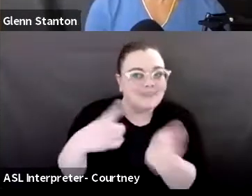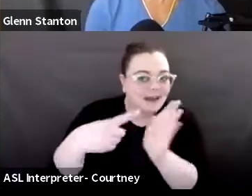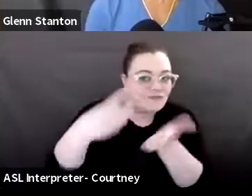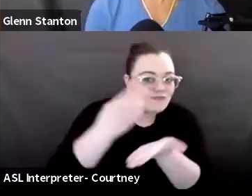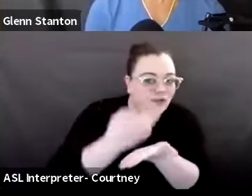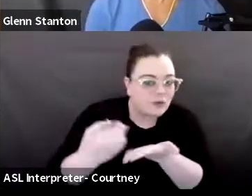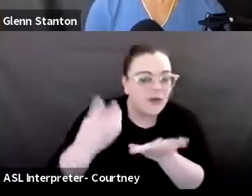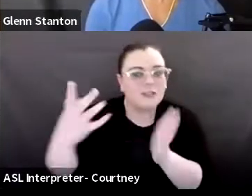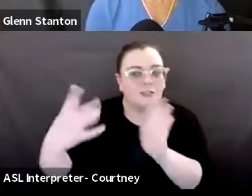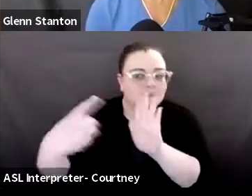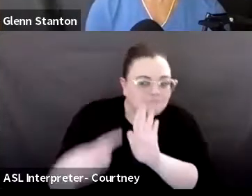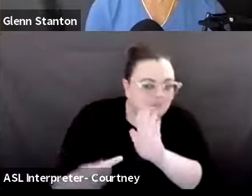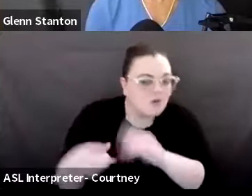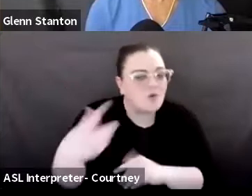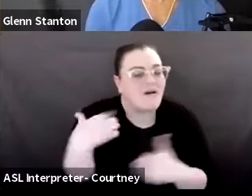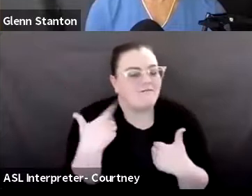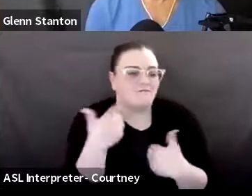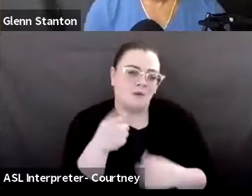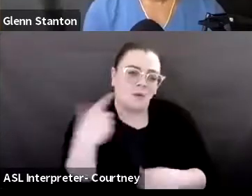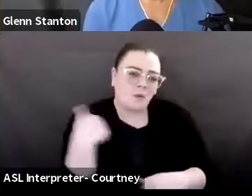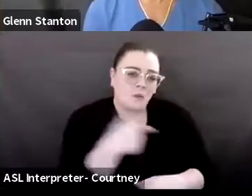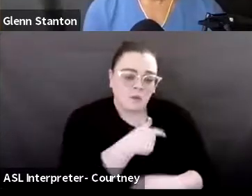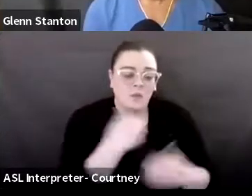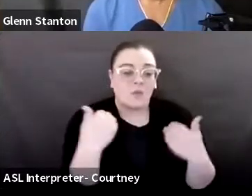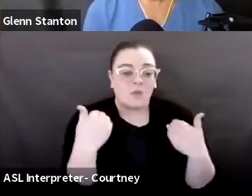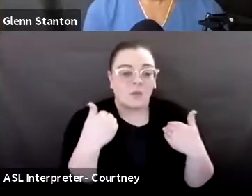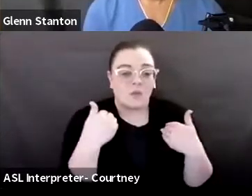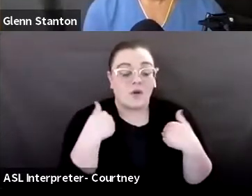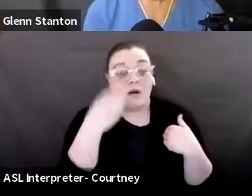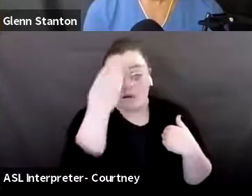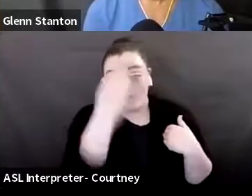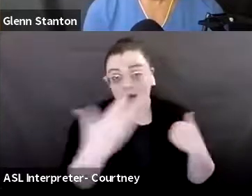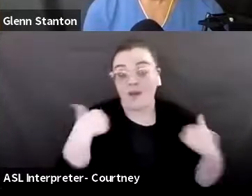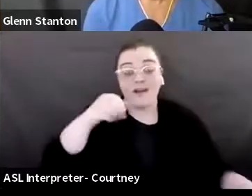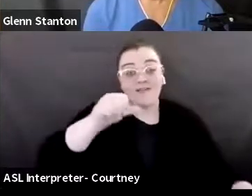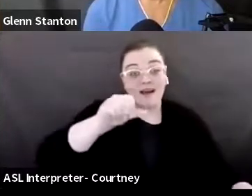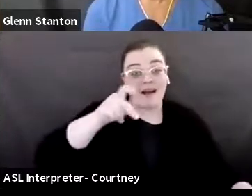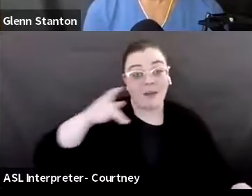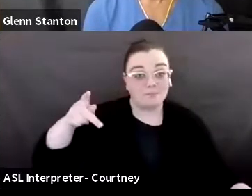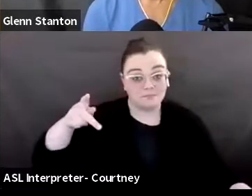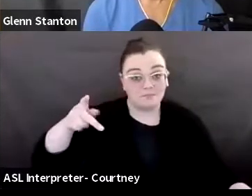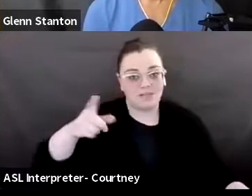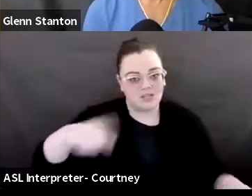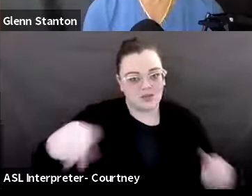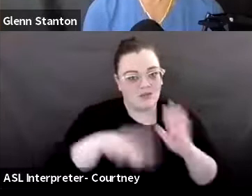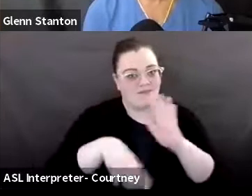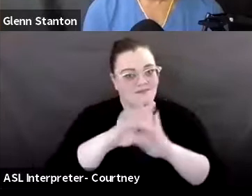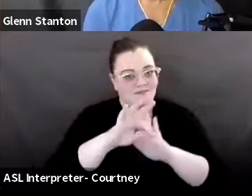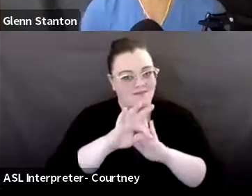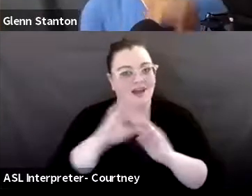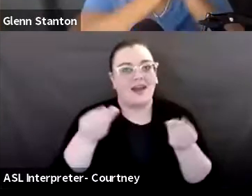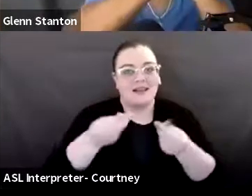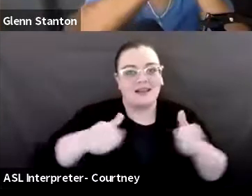tap into. There is an app, ladies and gentlemen, that you can figure out land acknowledgements. There is